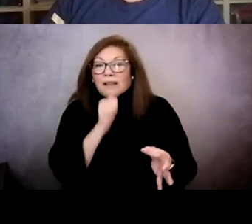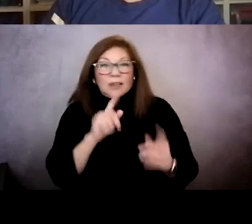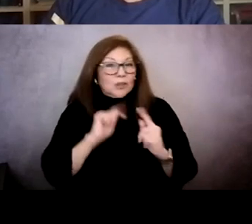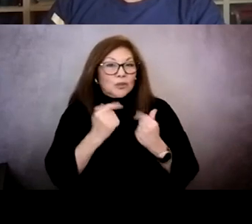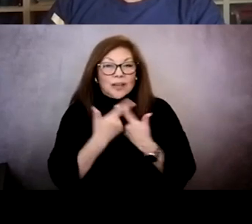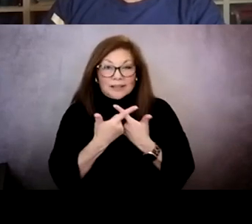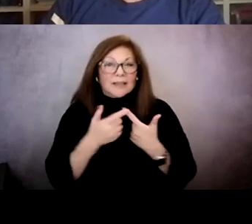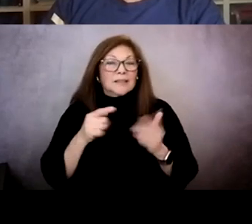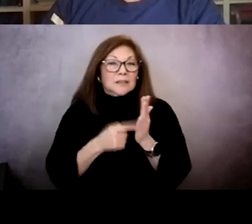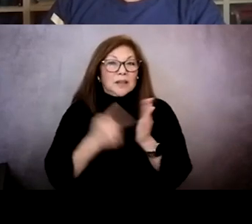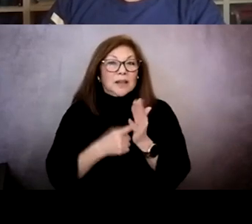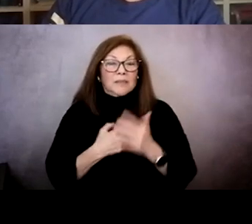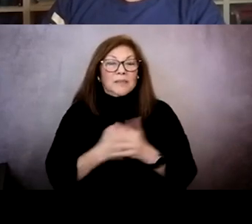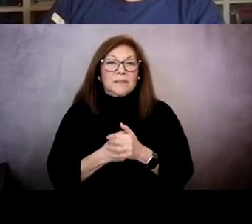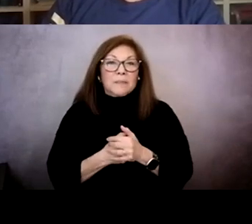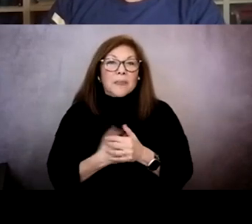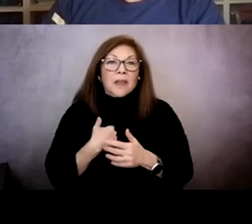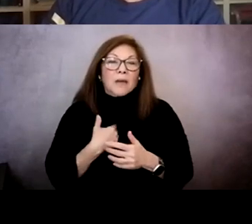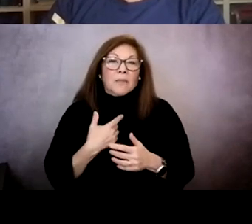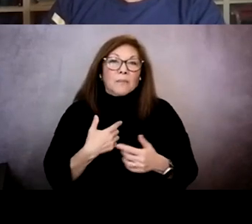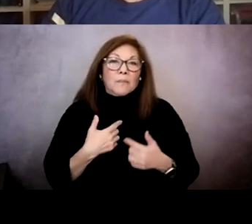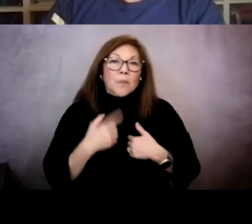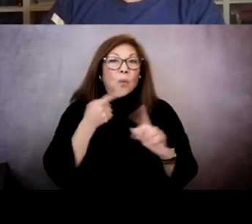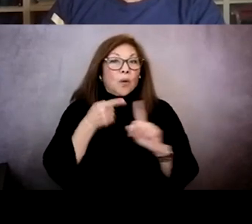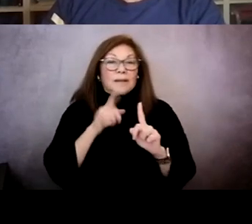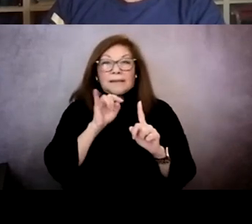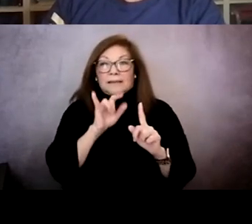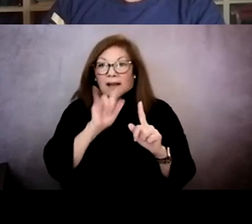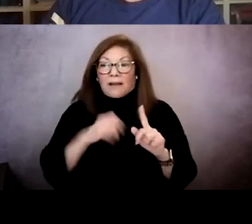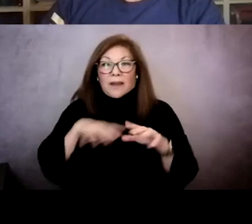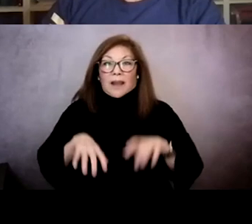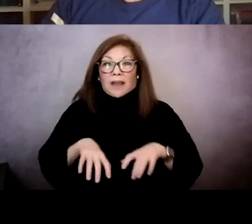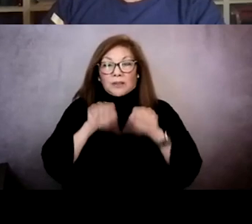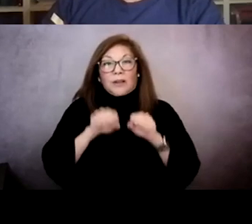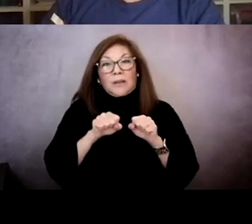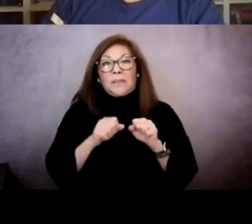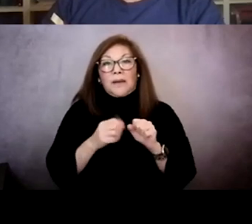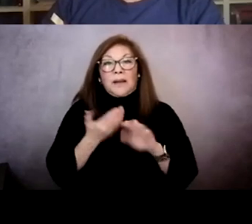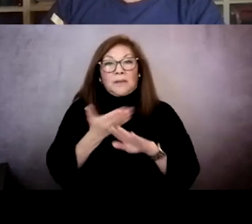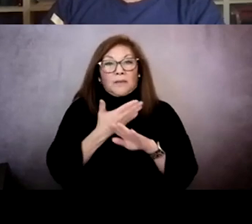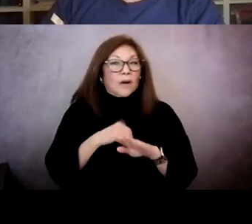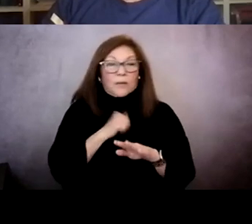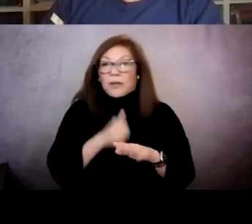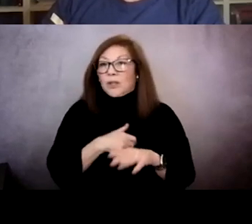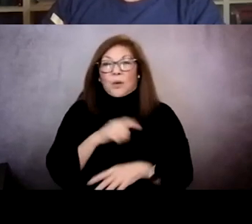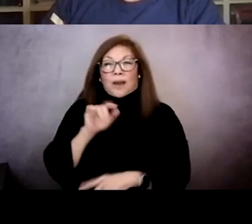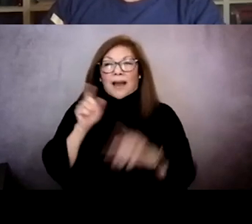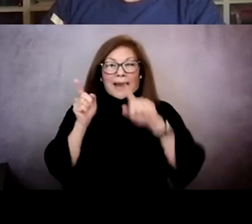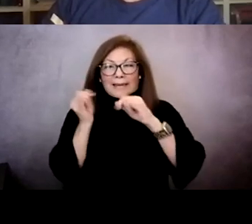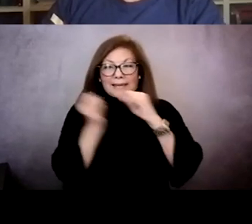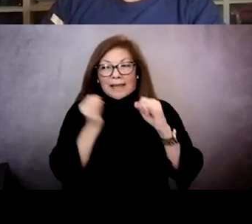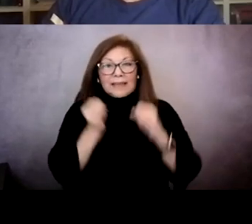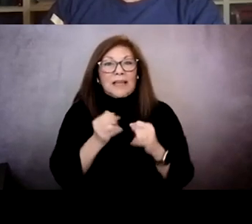So one of the kind of style guides we took on very early on is that we do not italicize